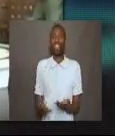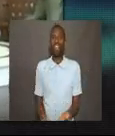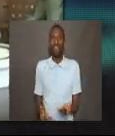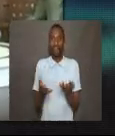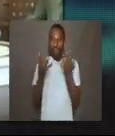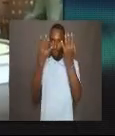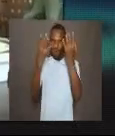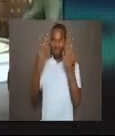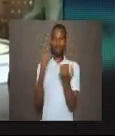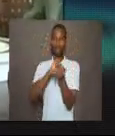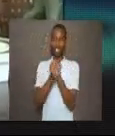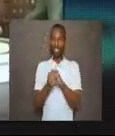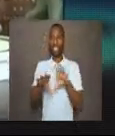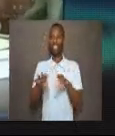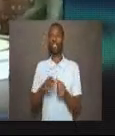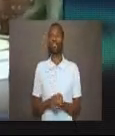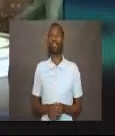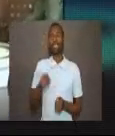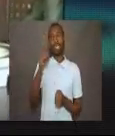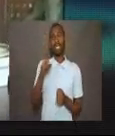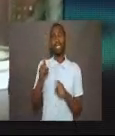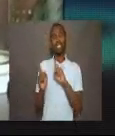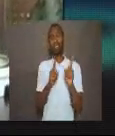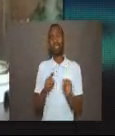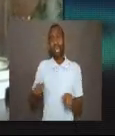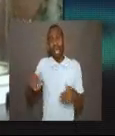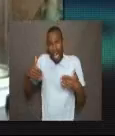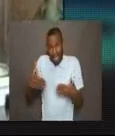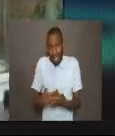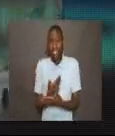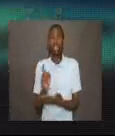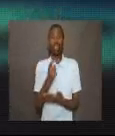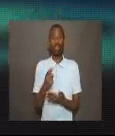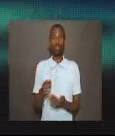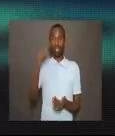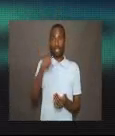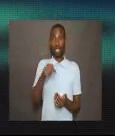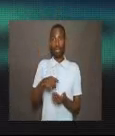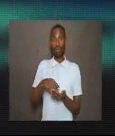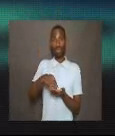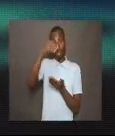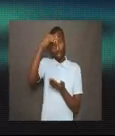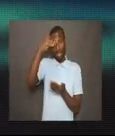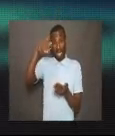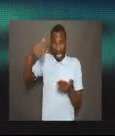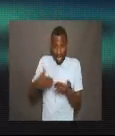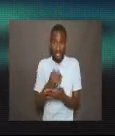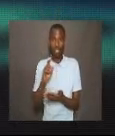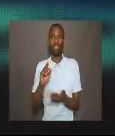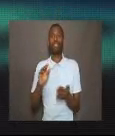This introduces a new concept for today's lesson: internal